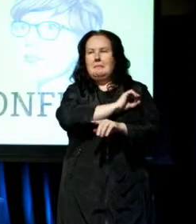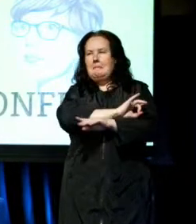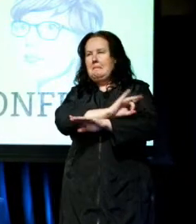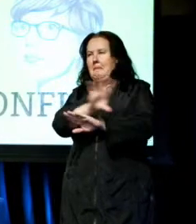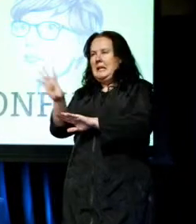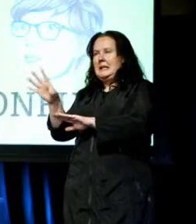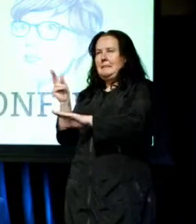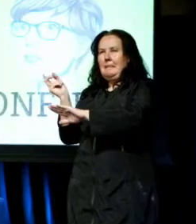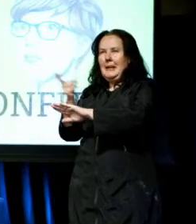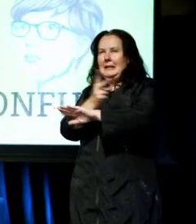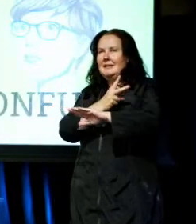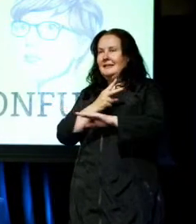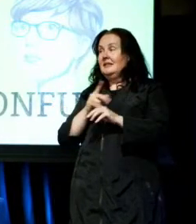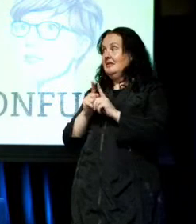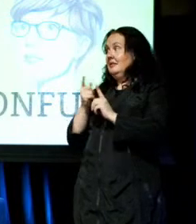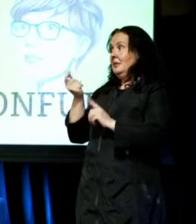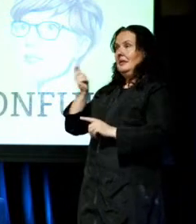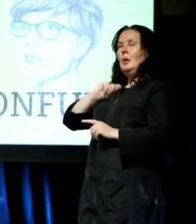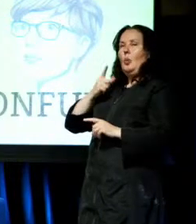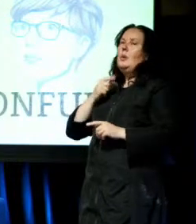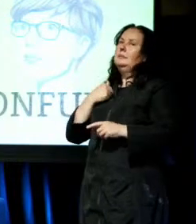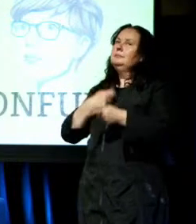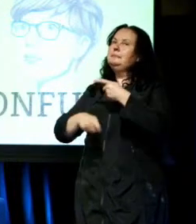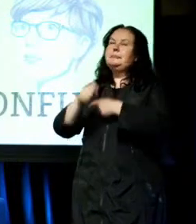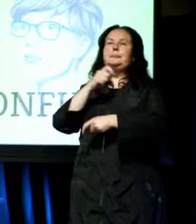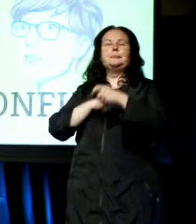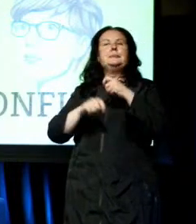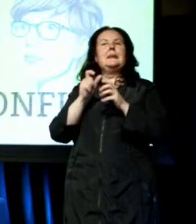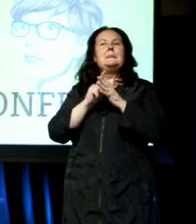Pushed me off a stage when I was doing Swan Lake.